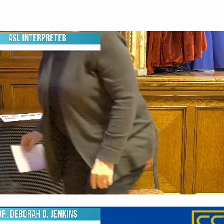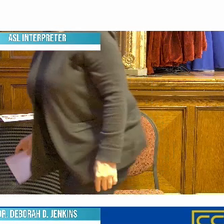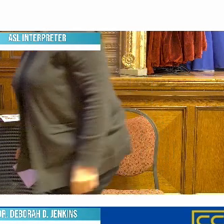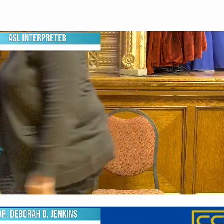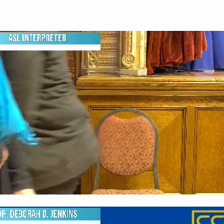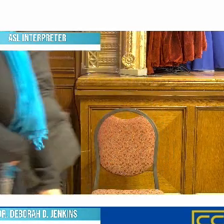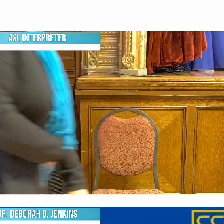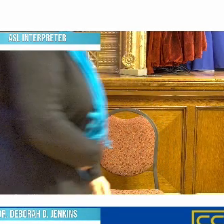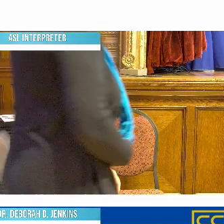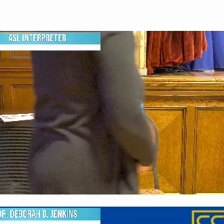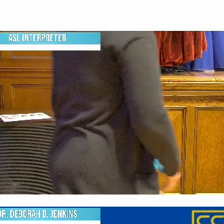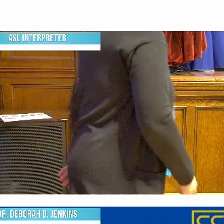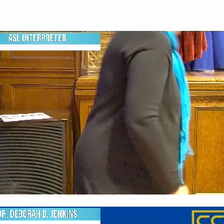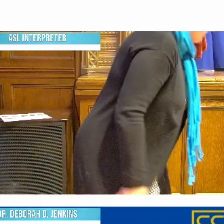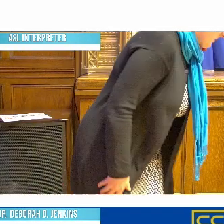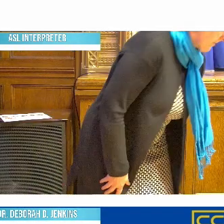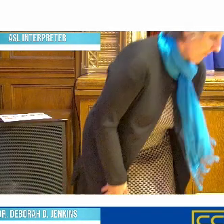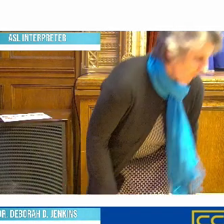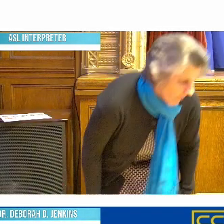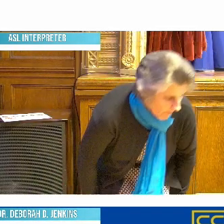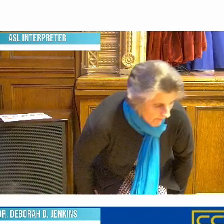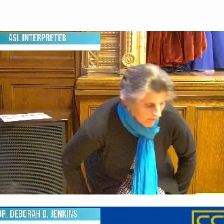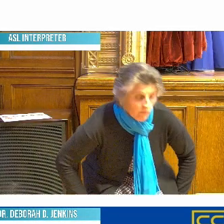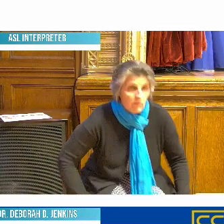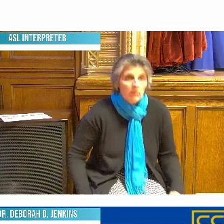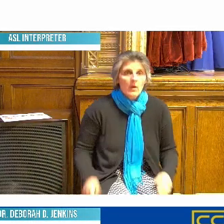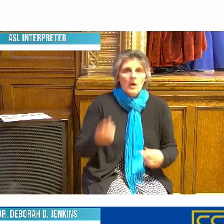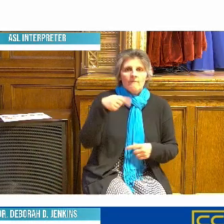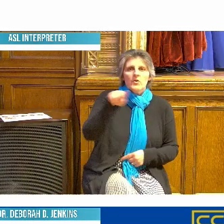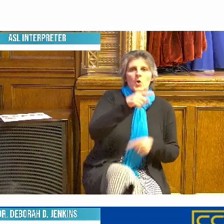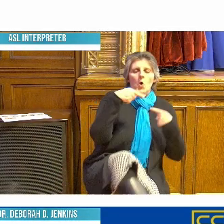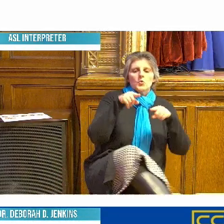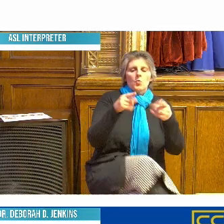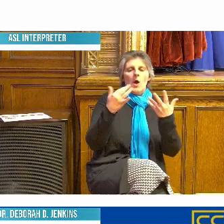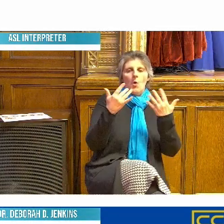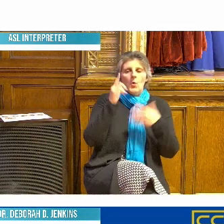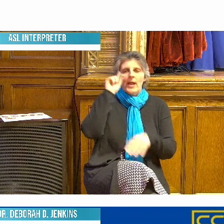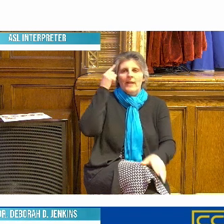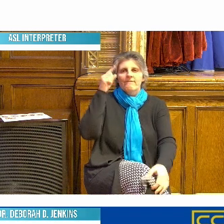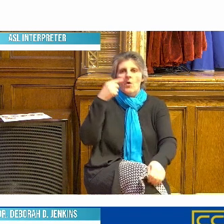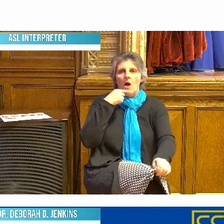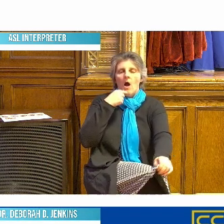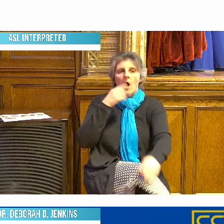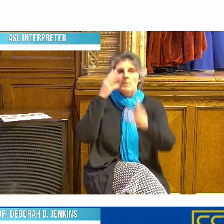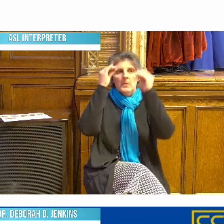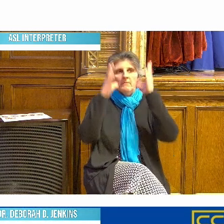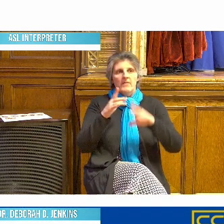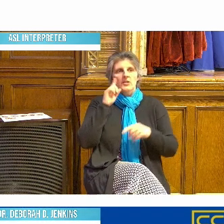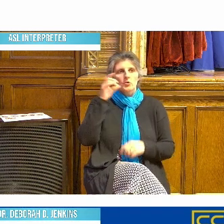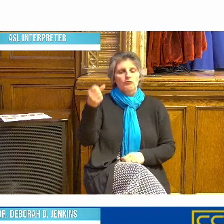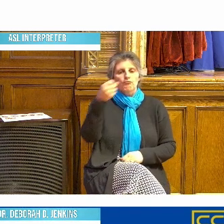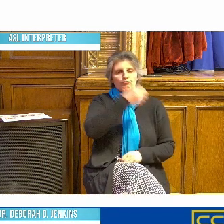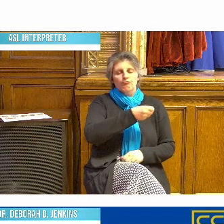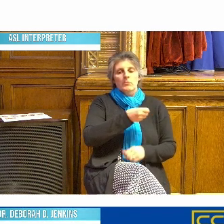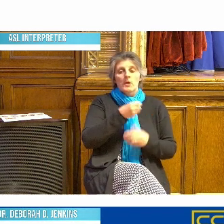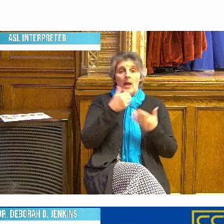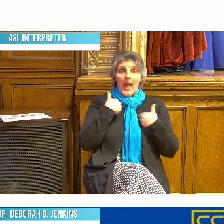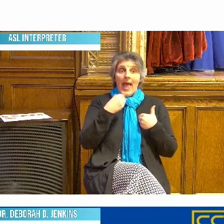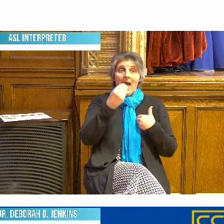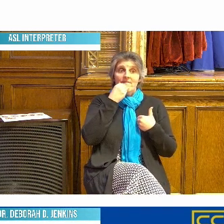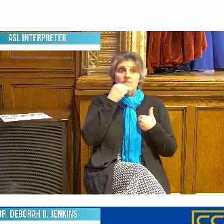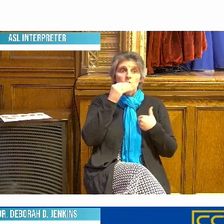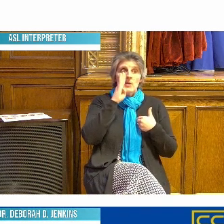And for those that, while we're waiting for the professor to take the stage. There is food